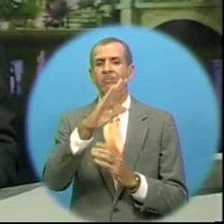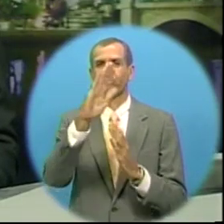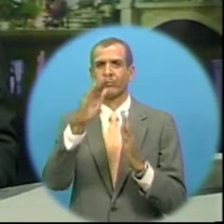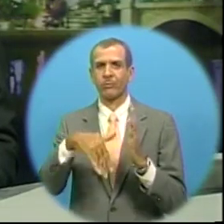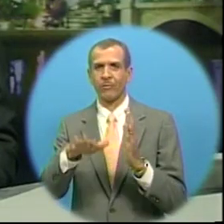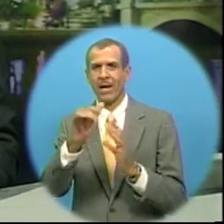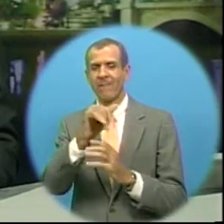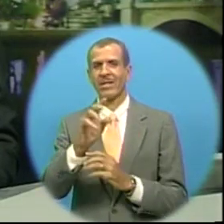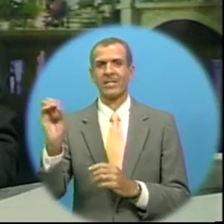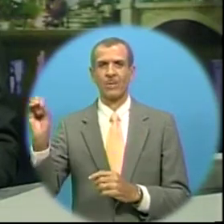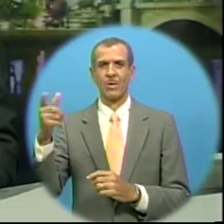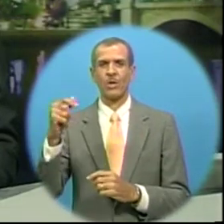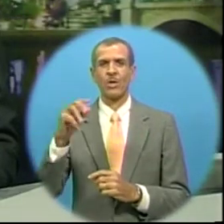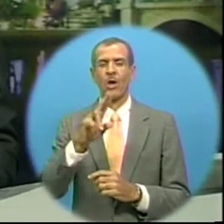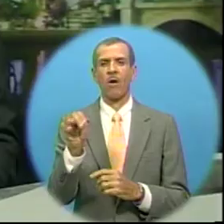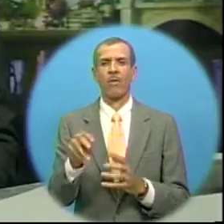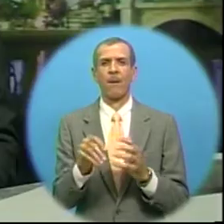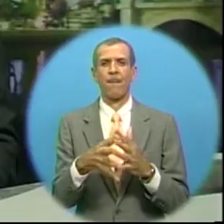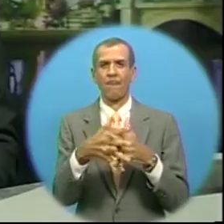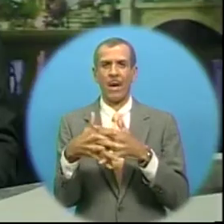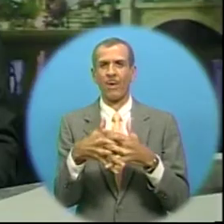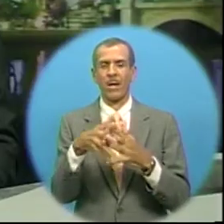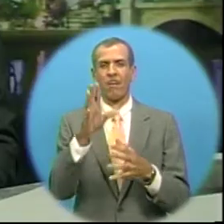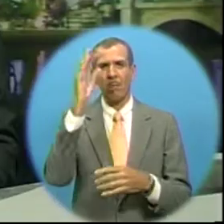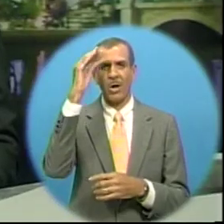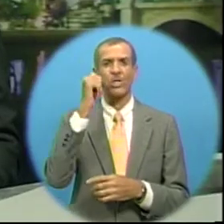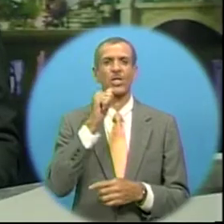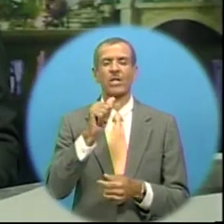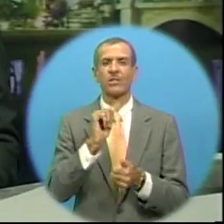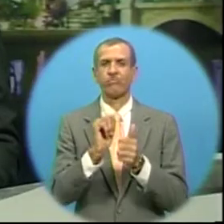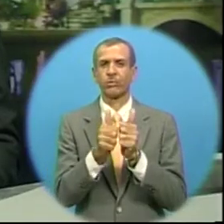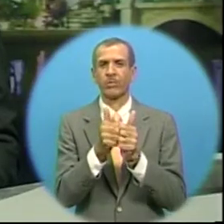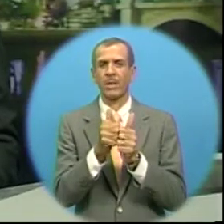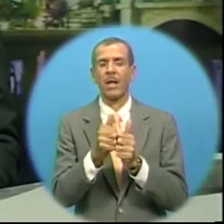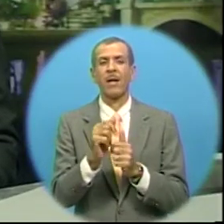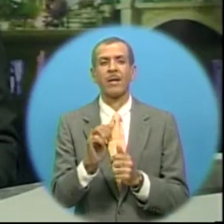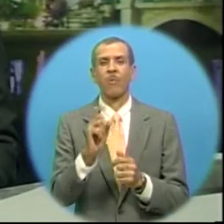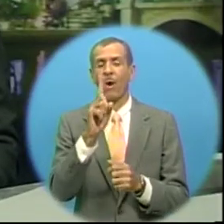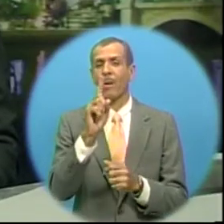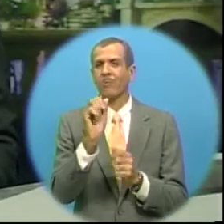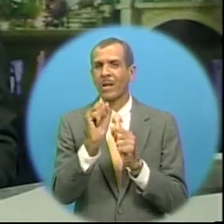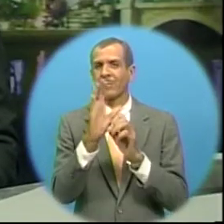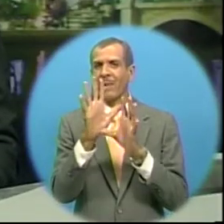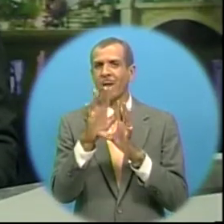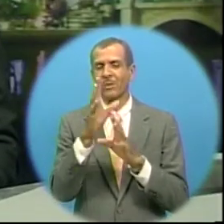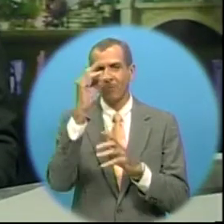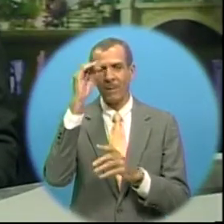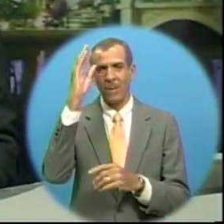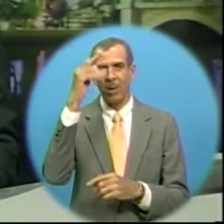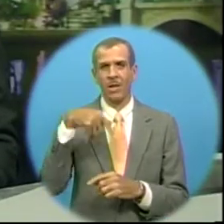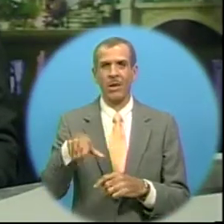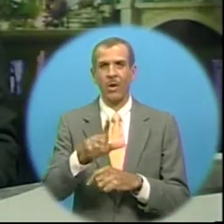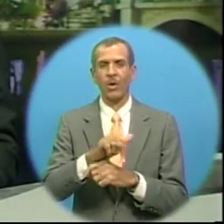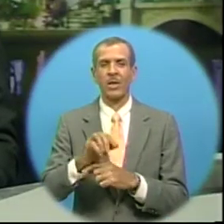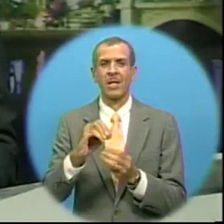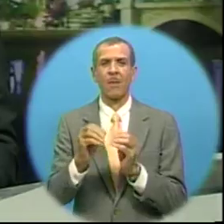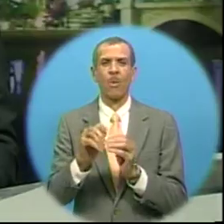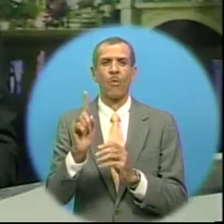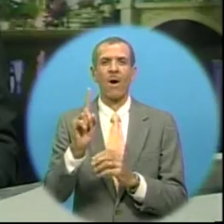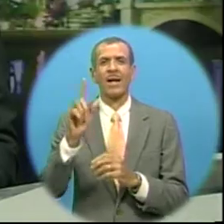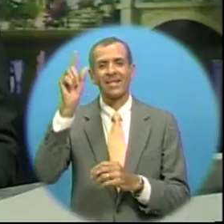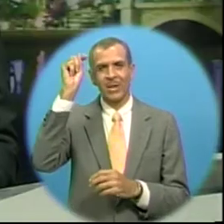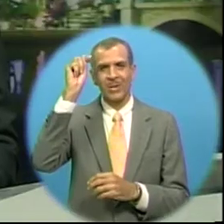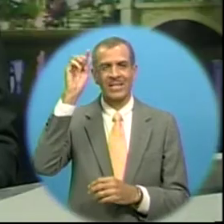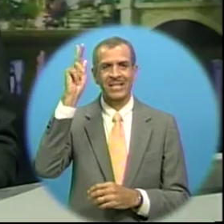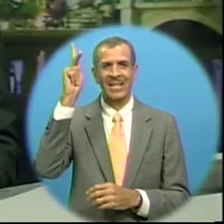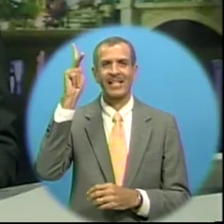to North America in the boys and girls matches. The only bright spark came from the boys, with local #1 Tyrese